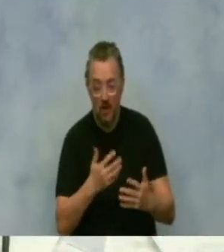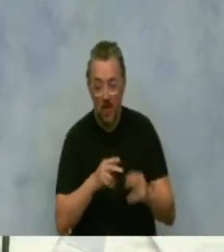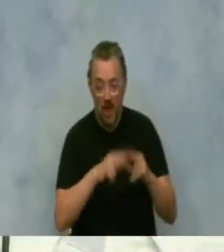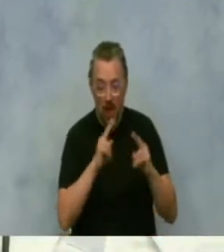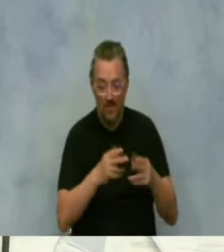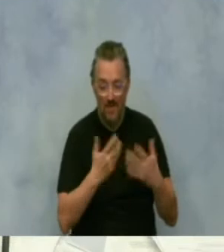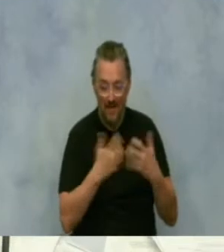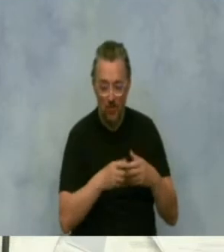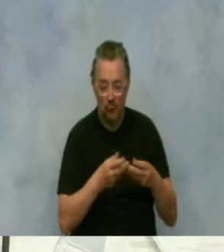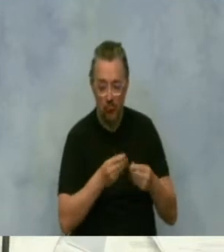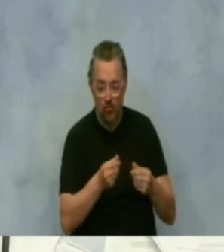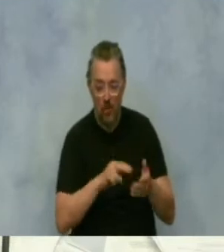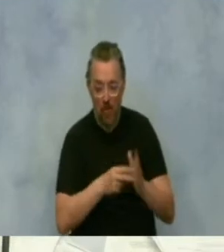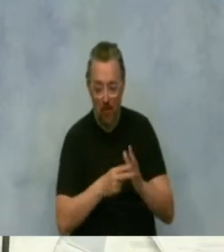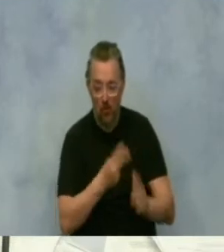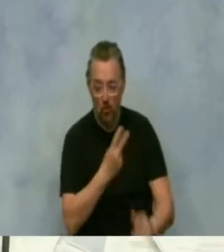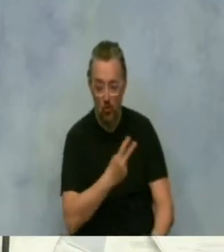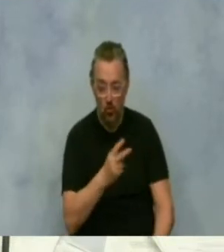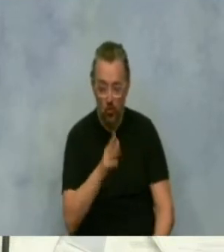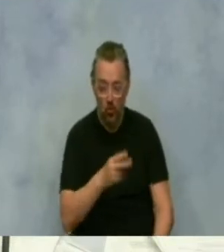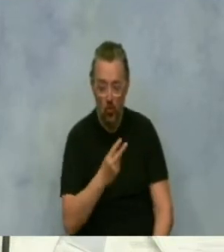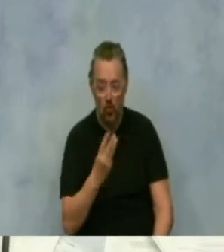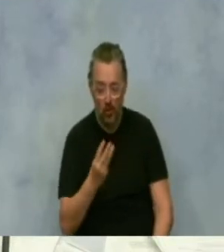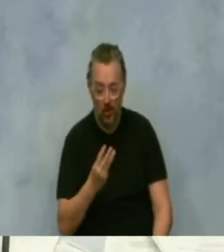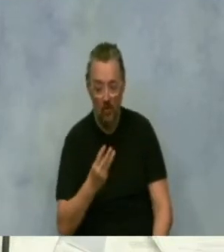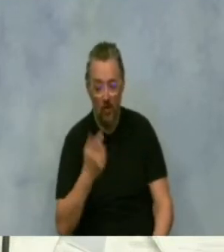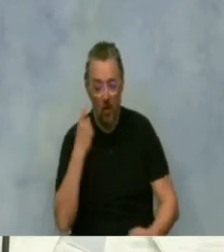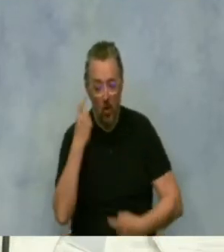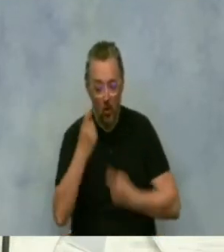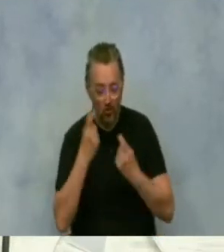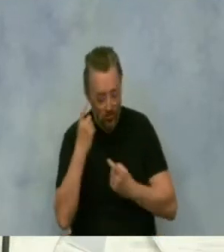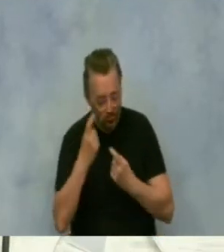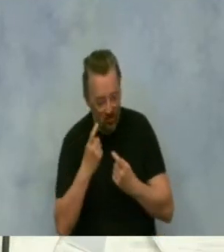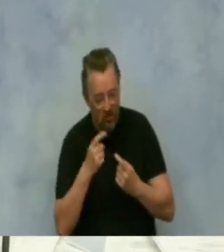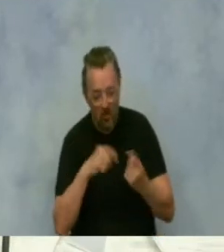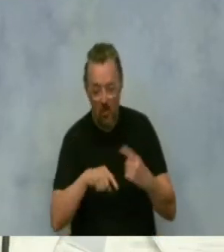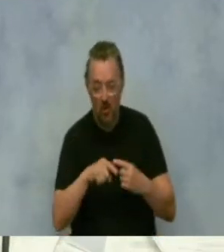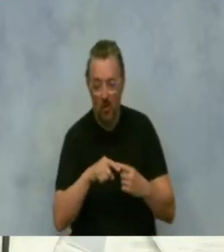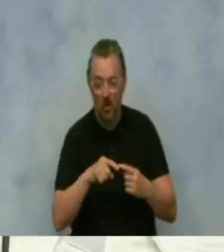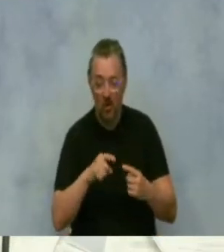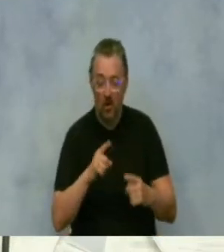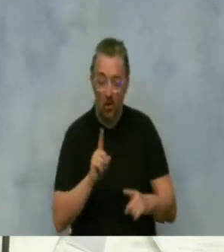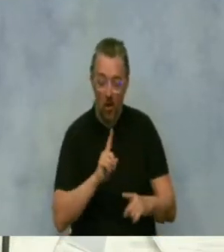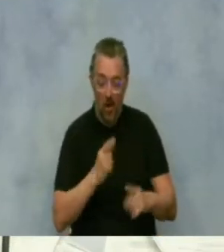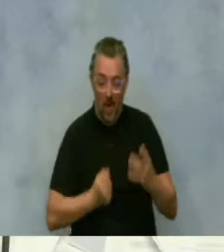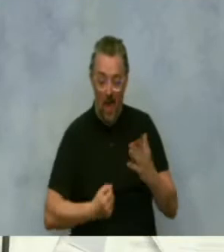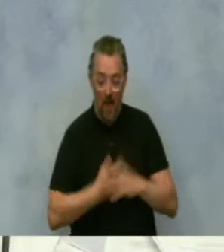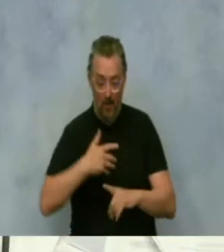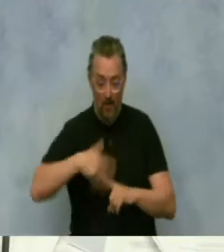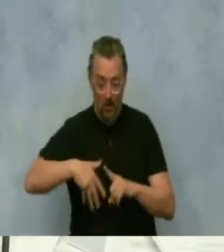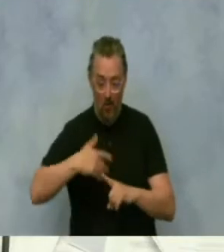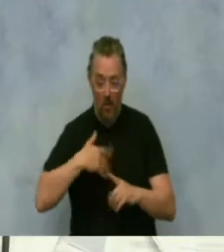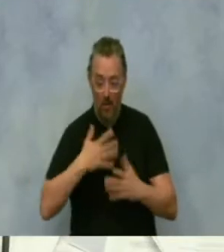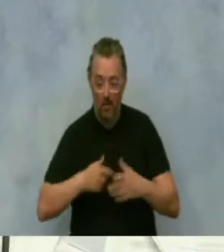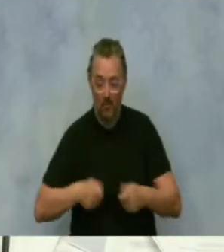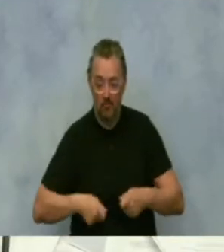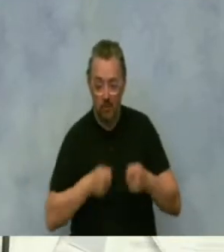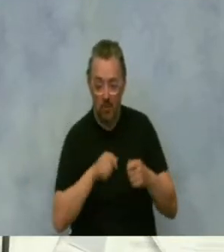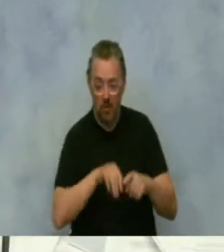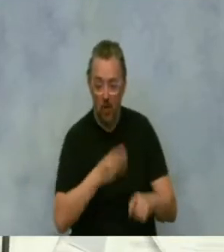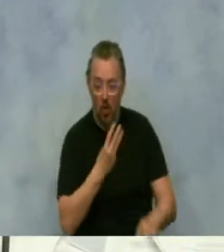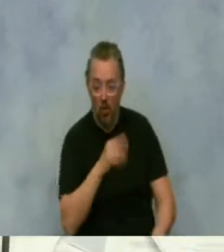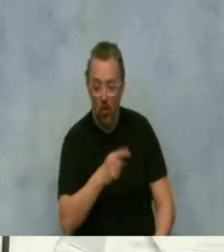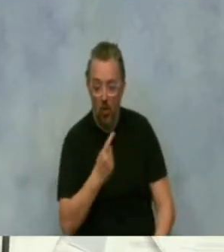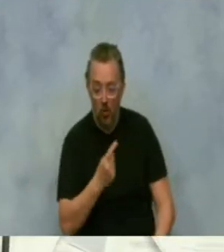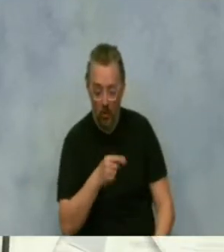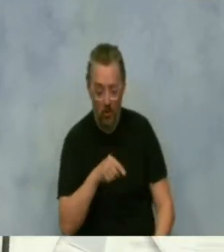Resources Resource Plan 22-23 for consideration and monitoring. In the background, we highlight at 3.1 that the report The draft resource